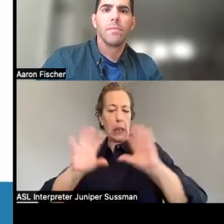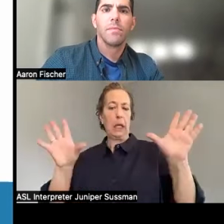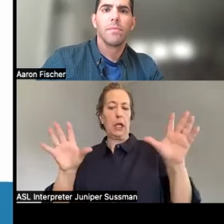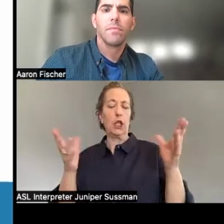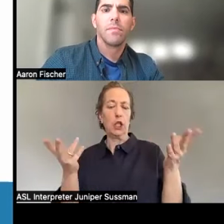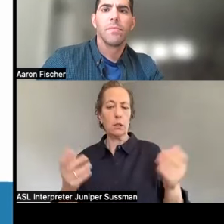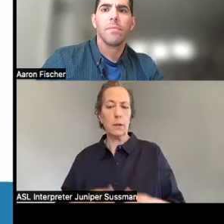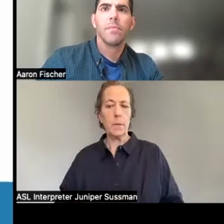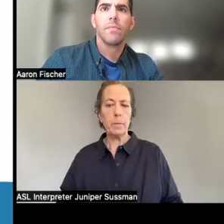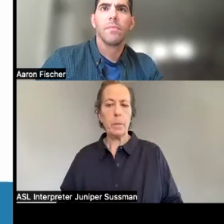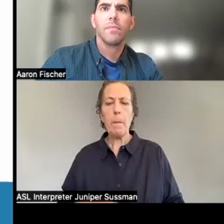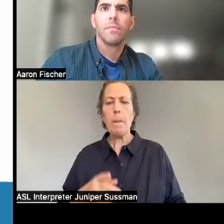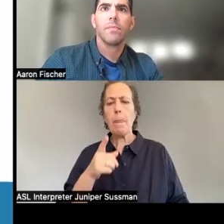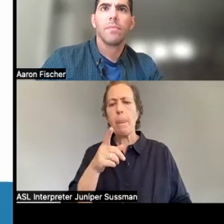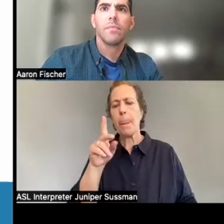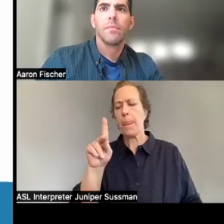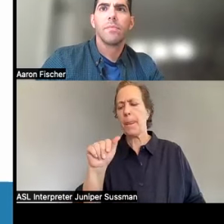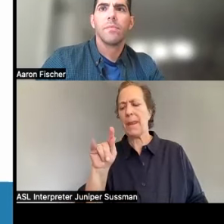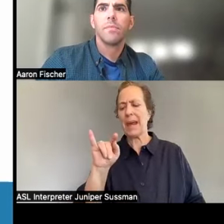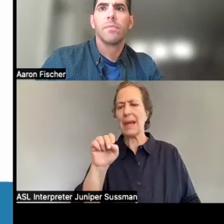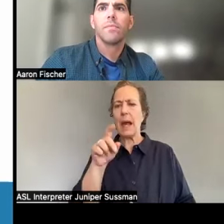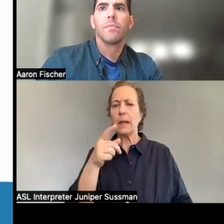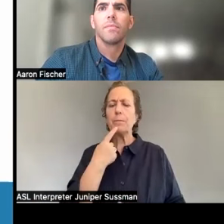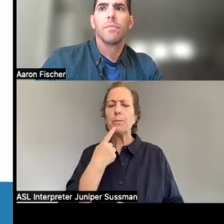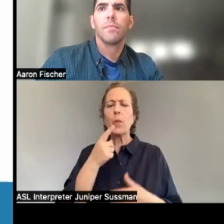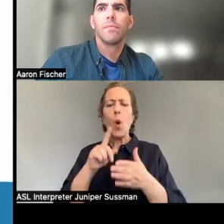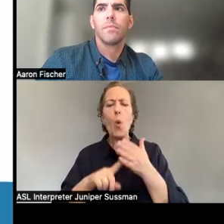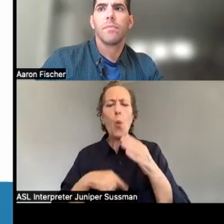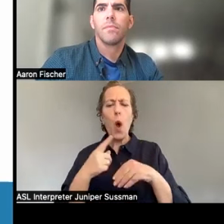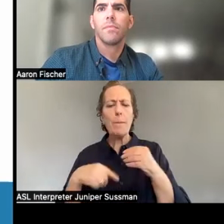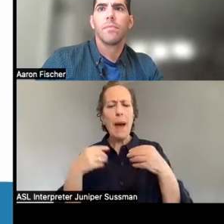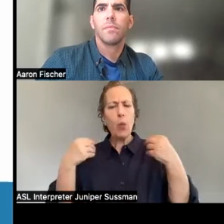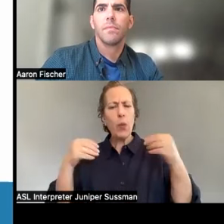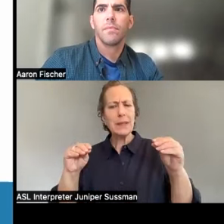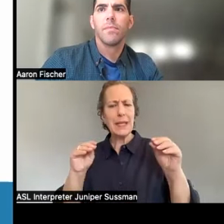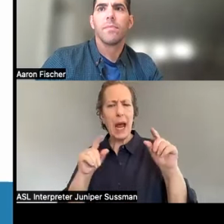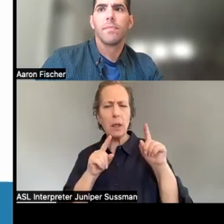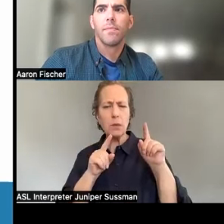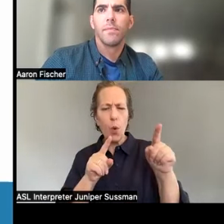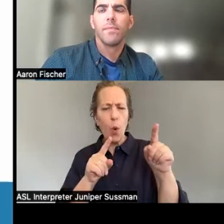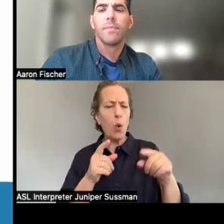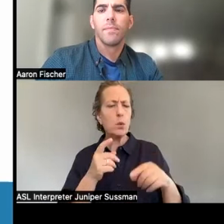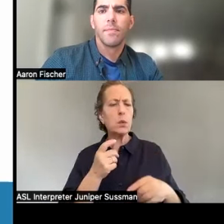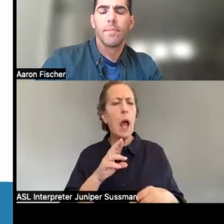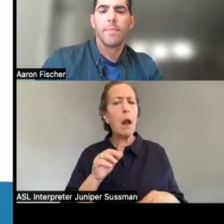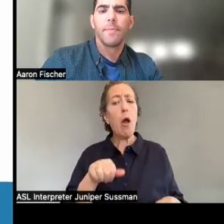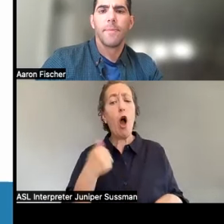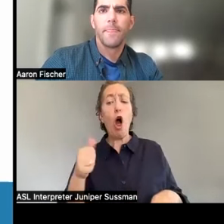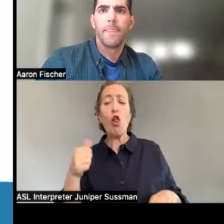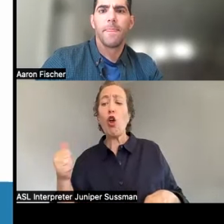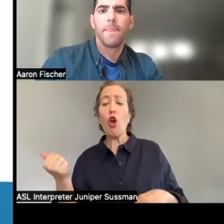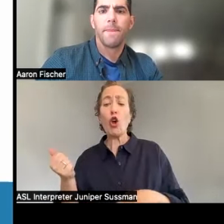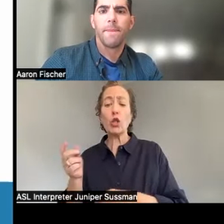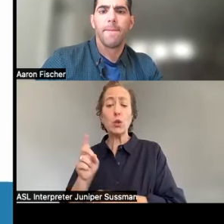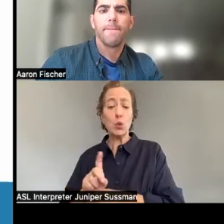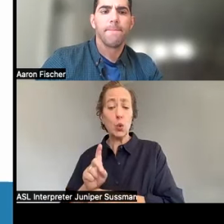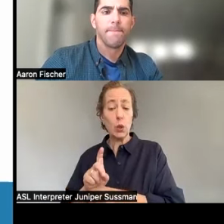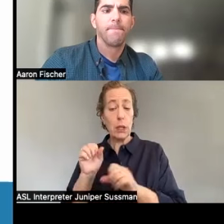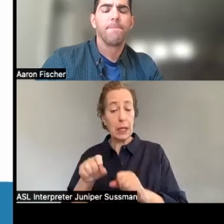What about her sales goals or other sort of more marginal job duties? Can she ask for changes to either of